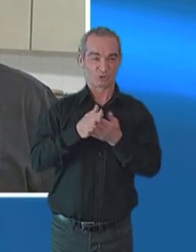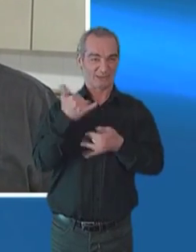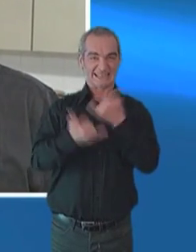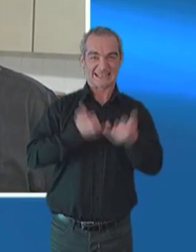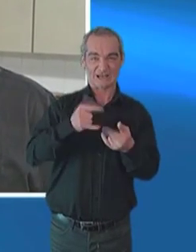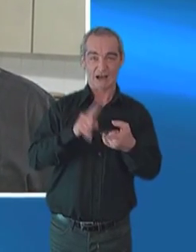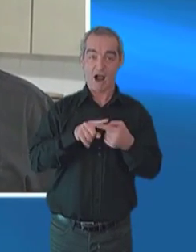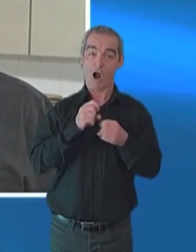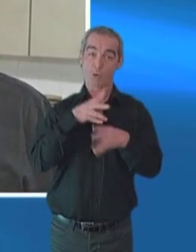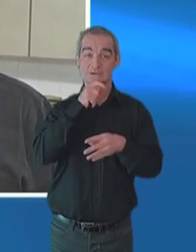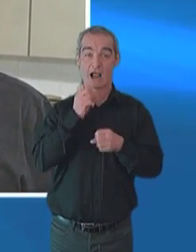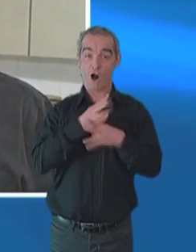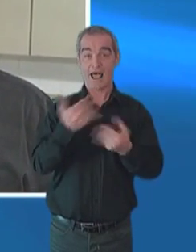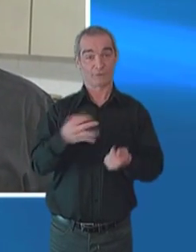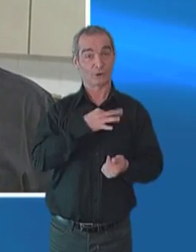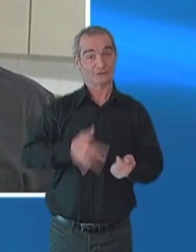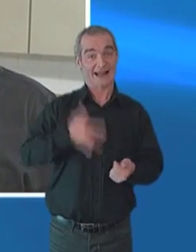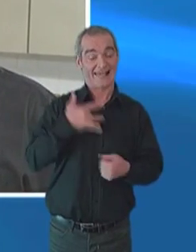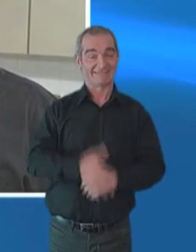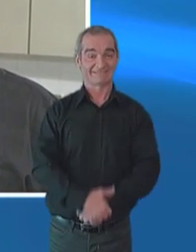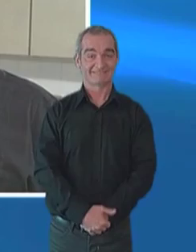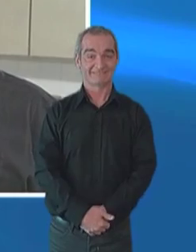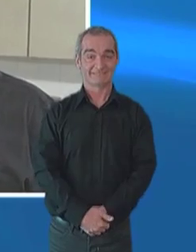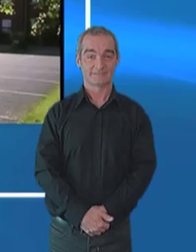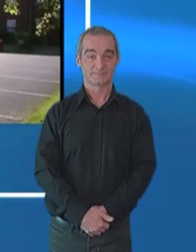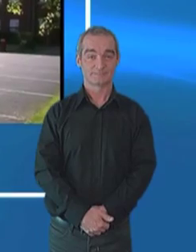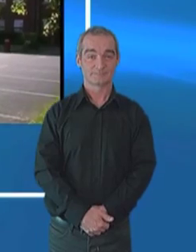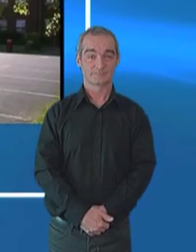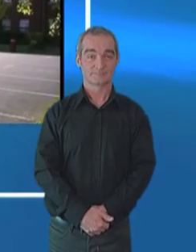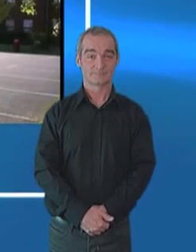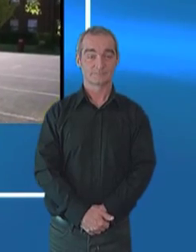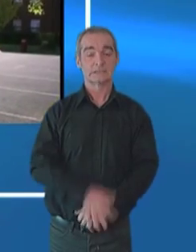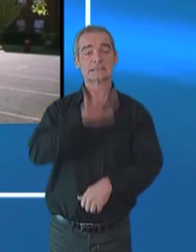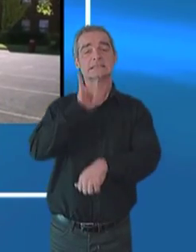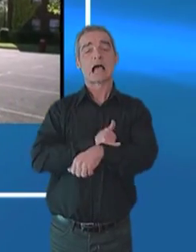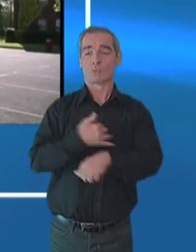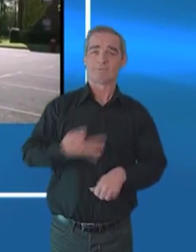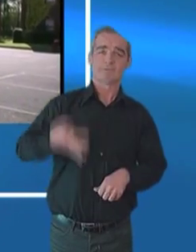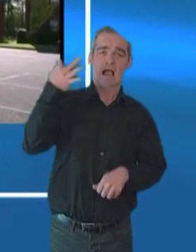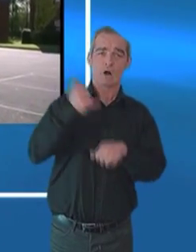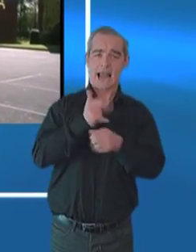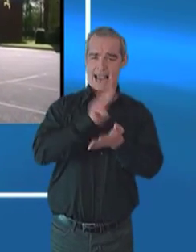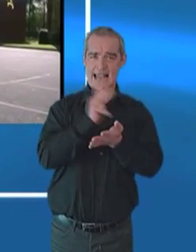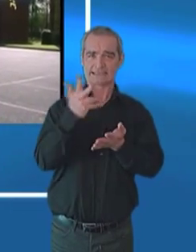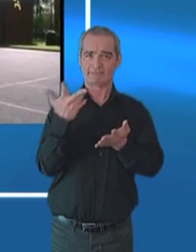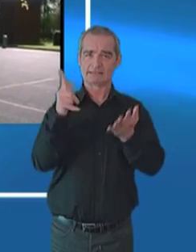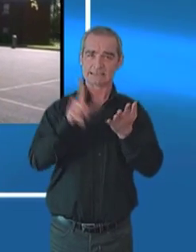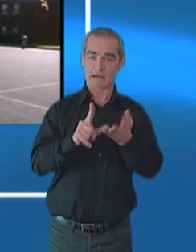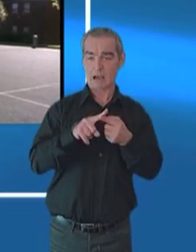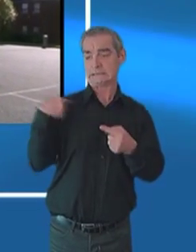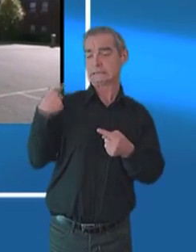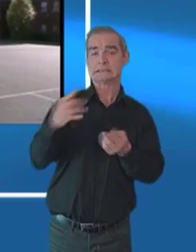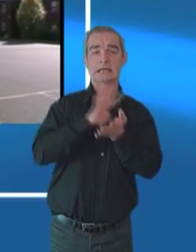they do have discos throughout the year and all that type of stuff. So, in fairness, they have a good life. St Joseph's was founded in 1857, and